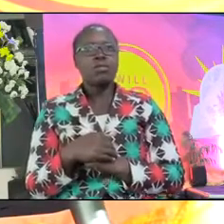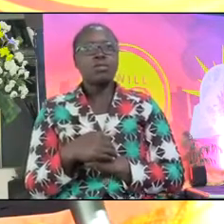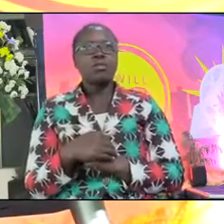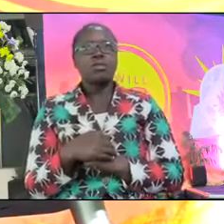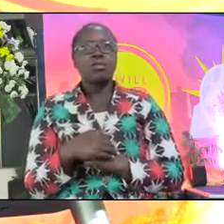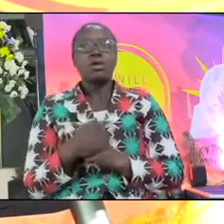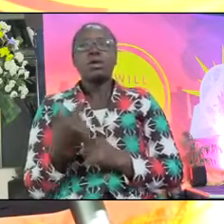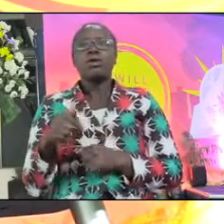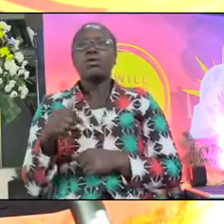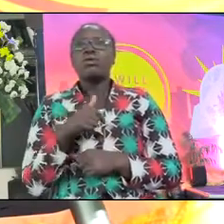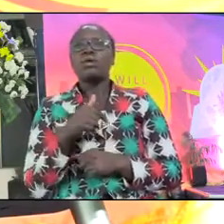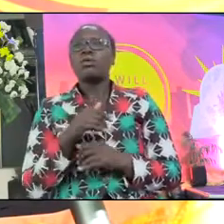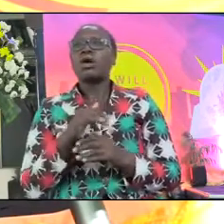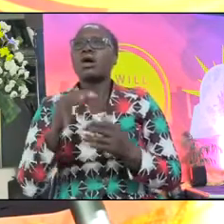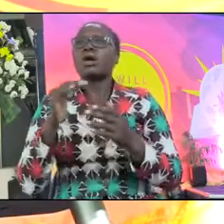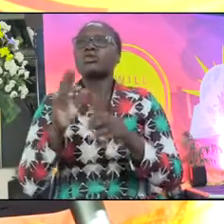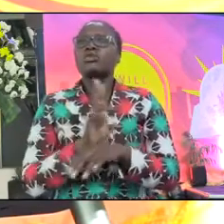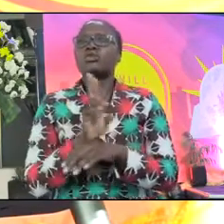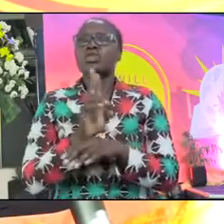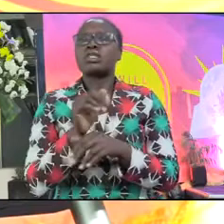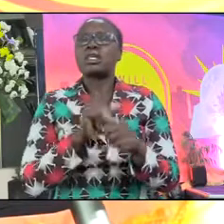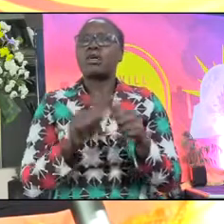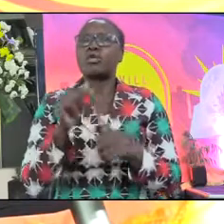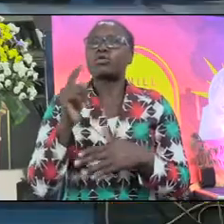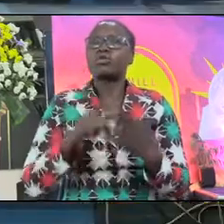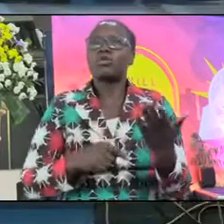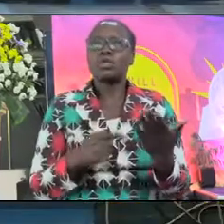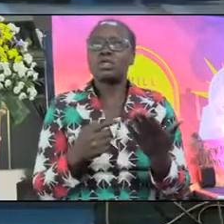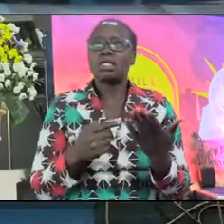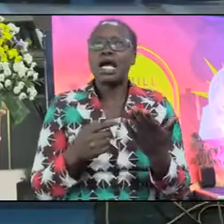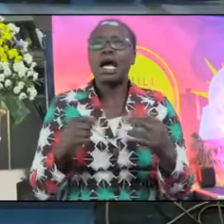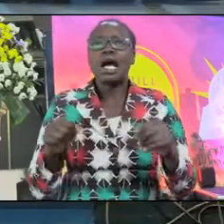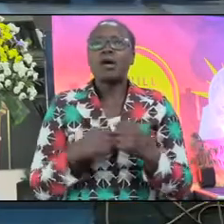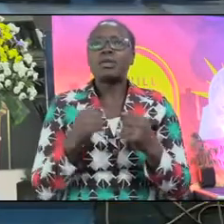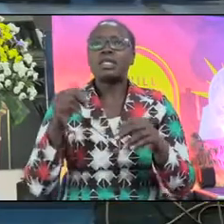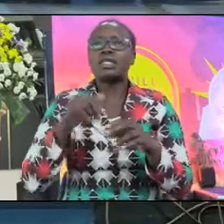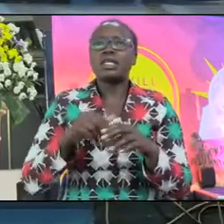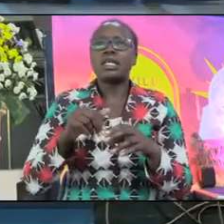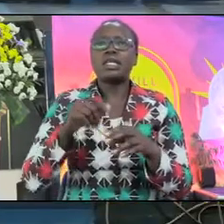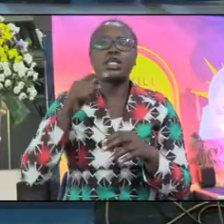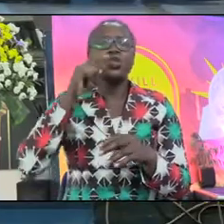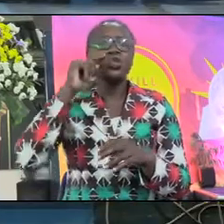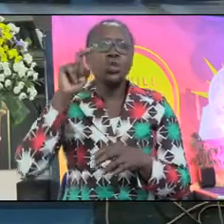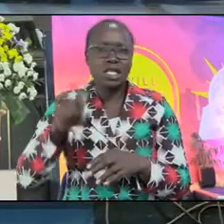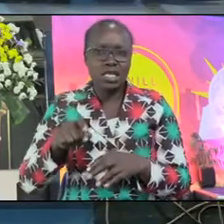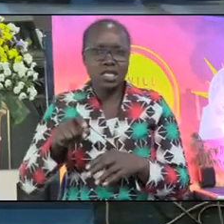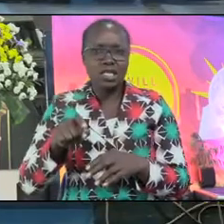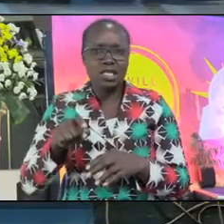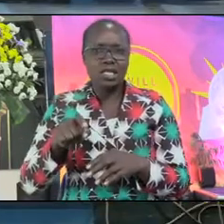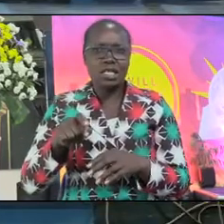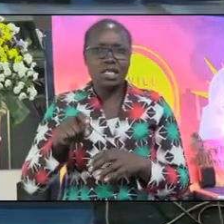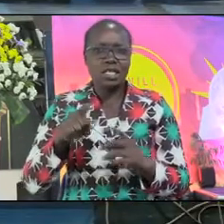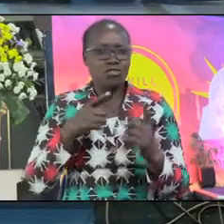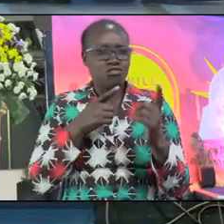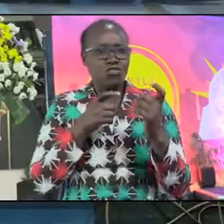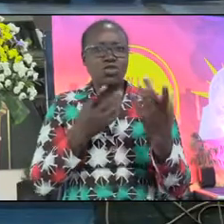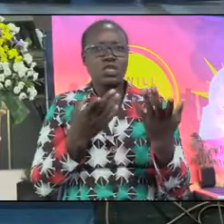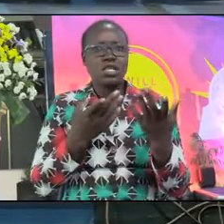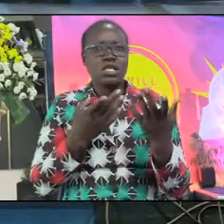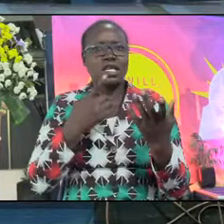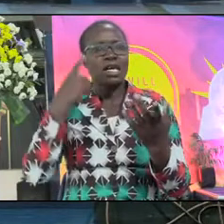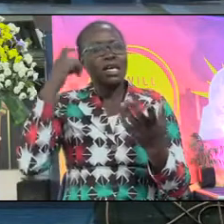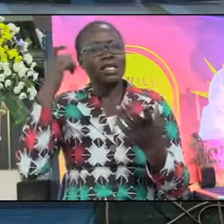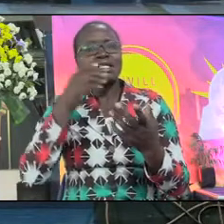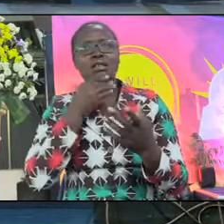And we were musing about what's happening in Ukraine. Do you know that's a crazy man